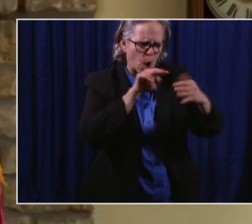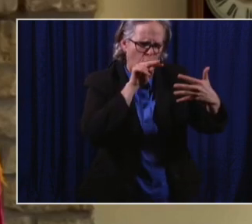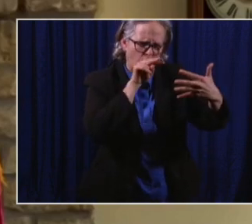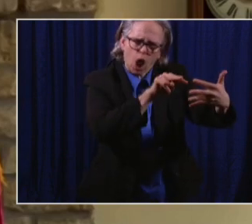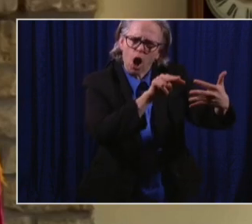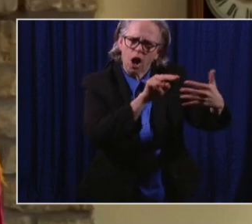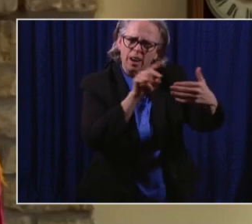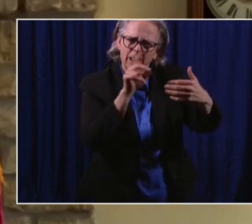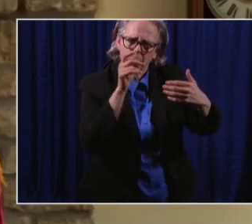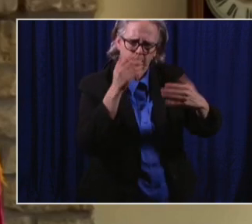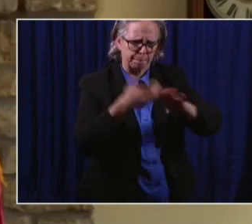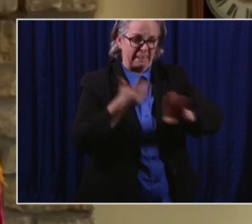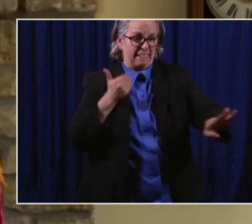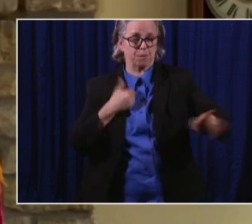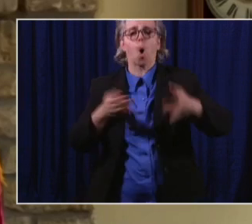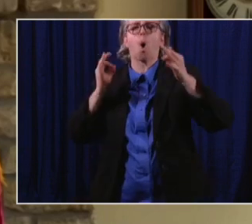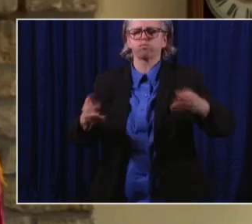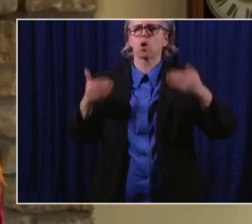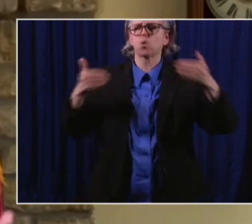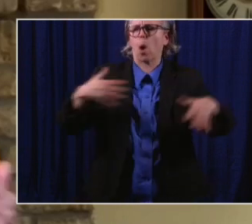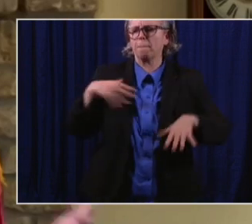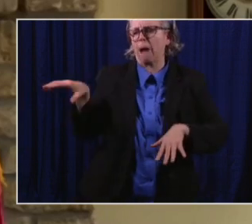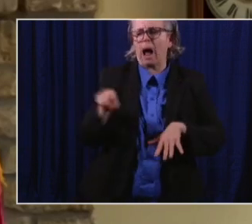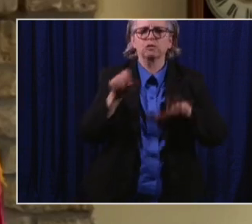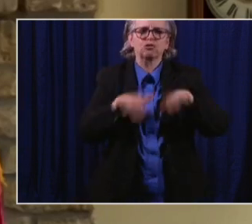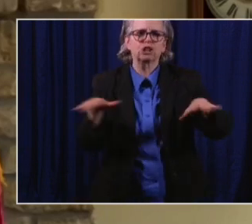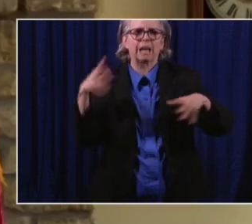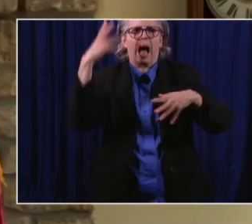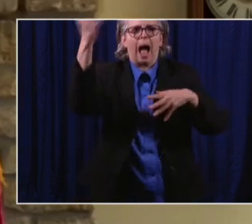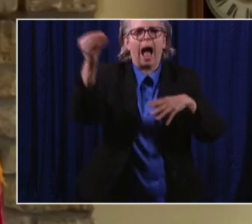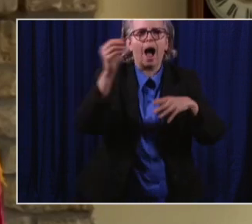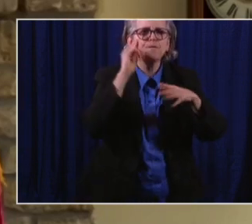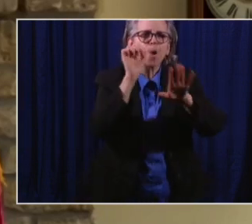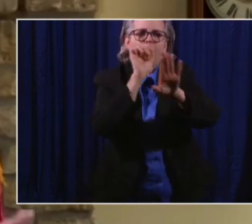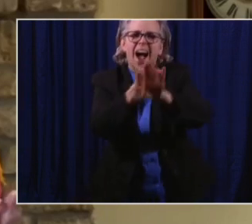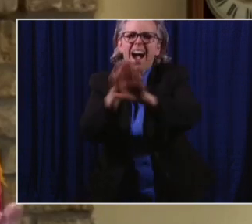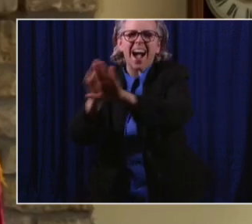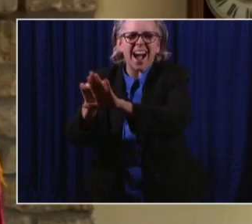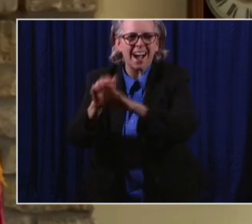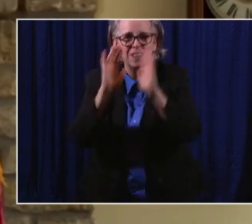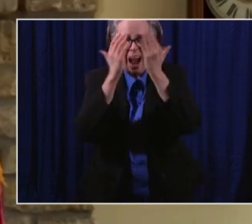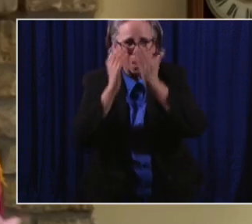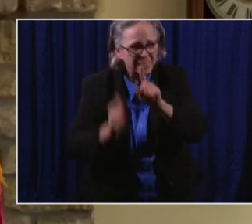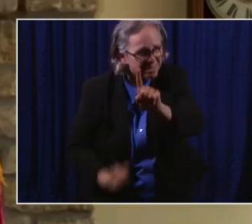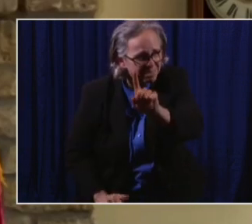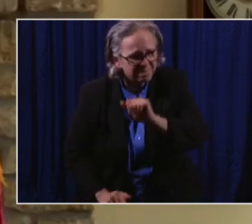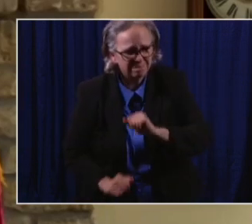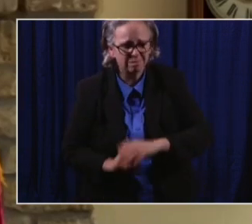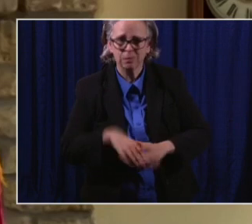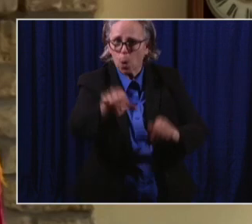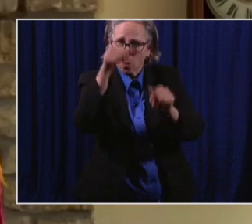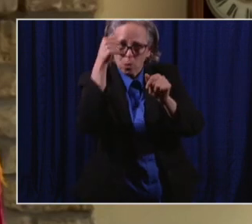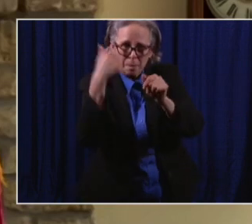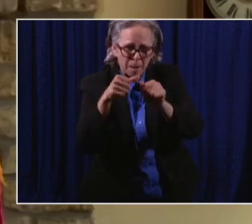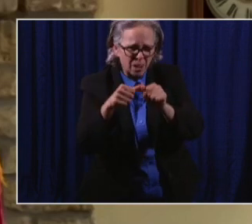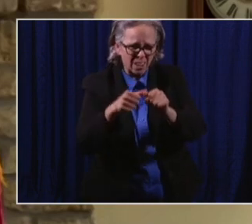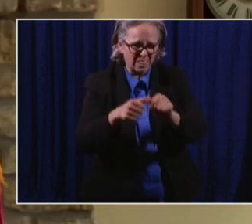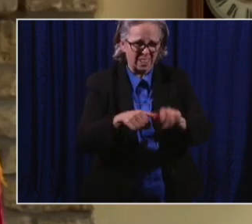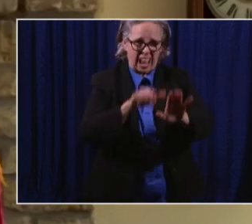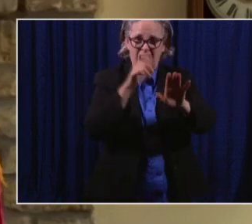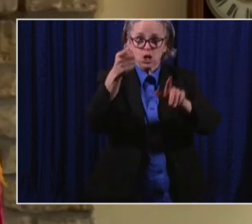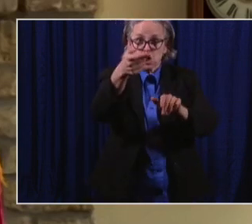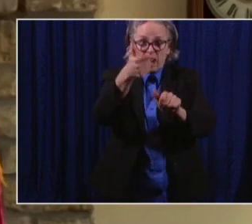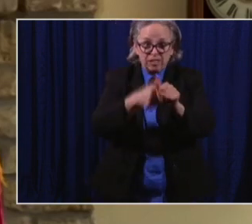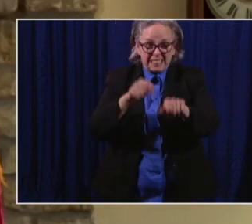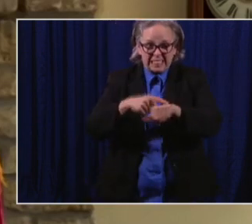think, if your child's knocking on X number of doors, well, your odds have gone up that somebody inside might have COVID and they might not